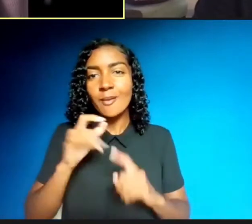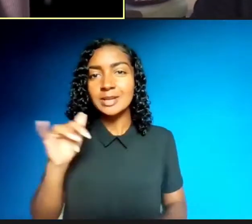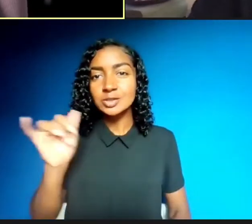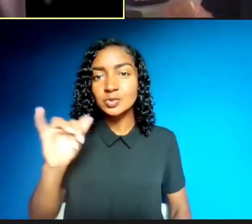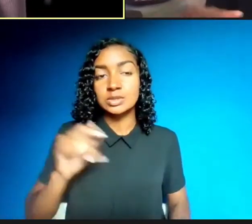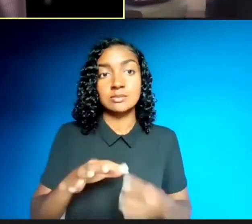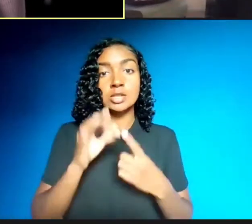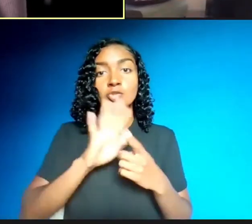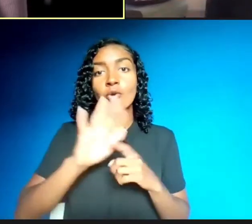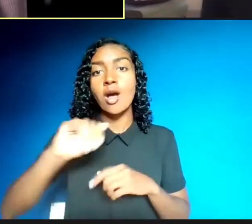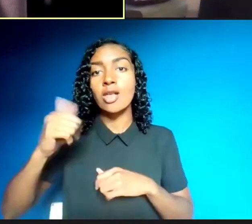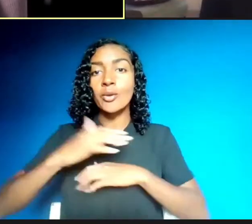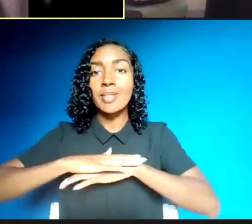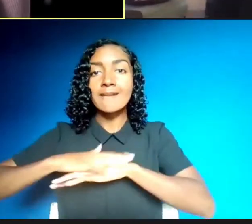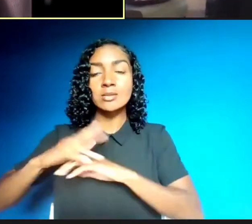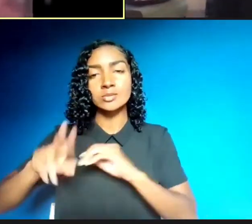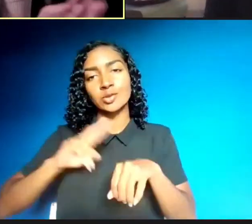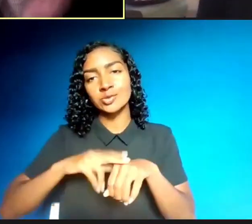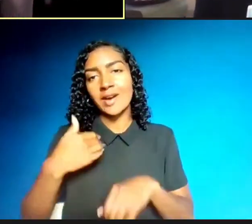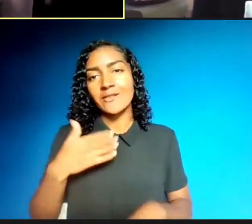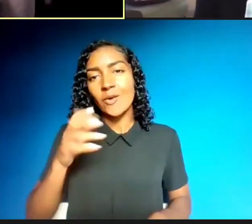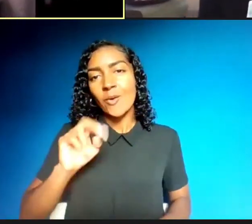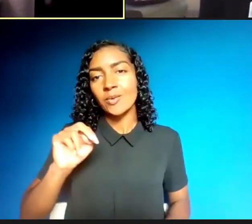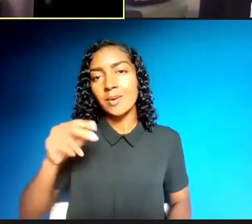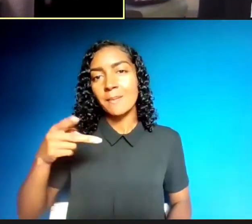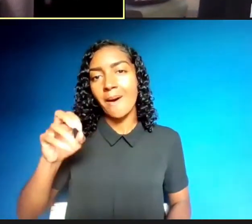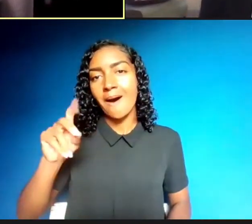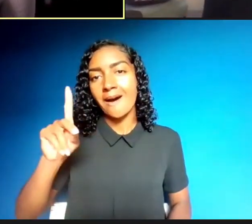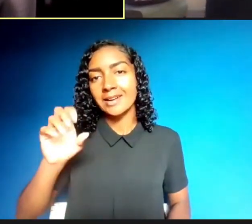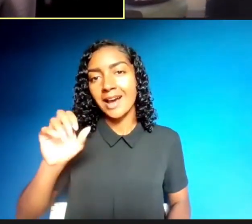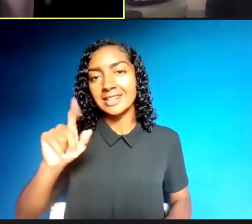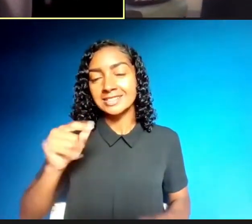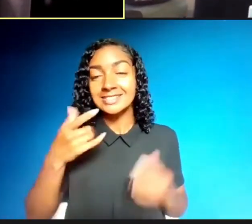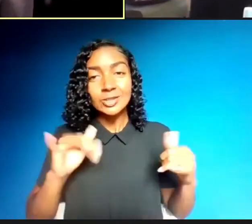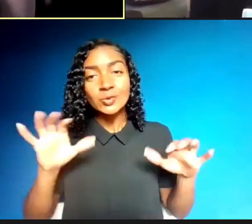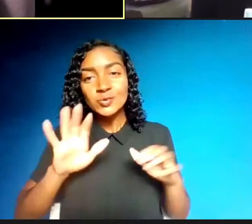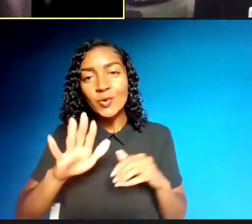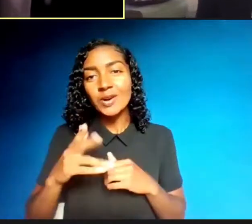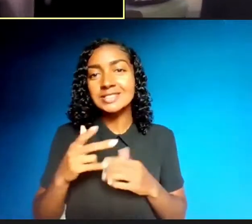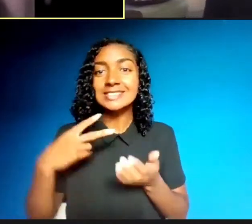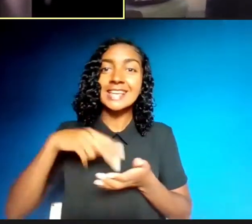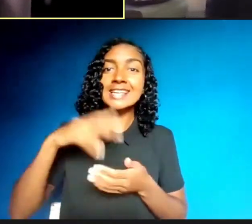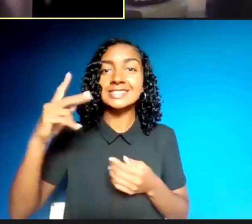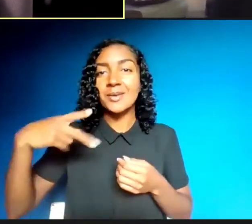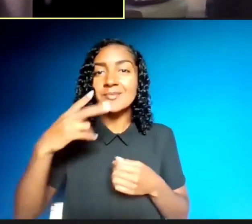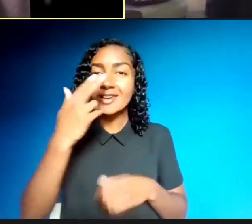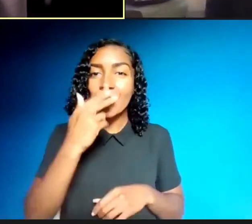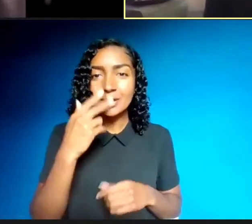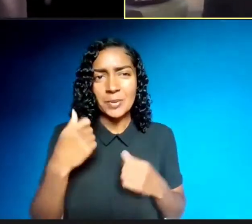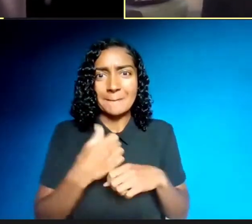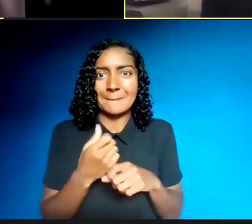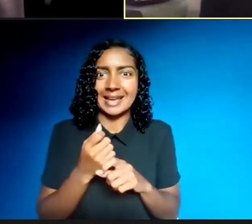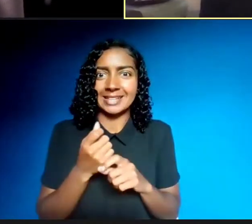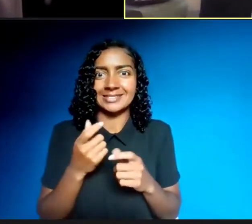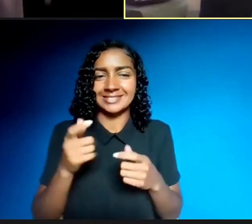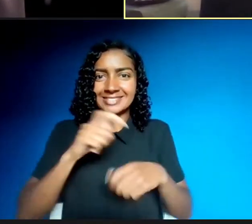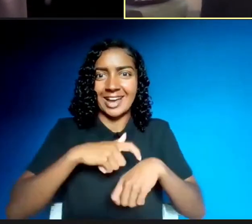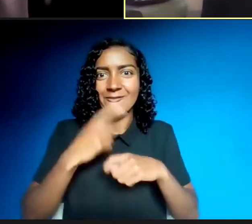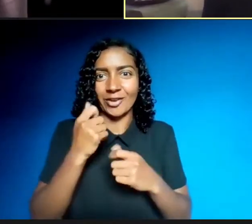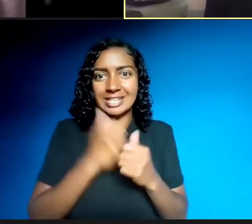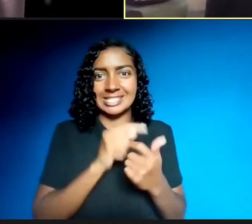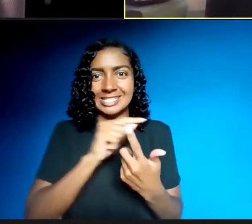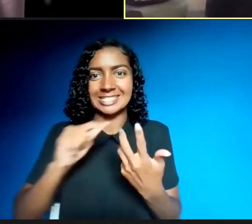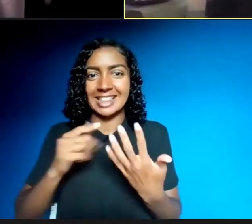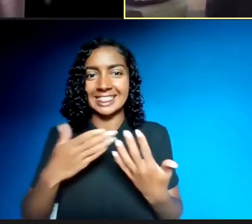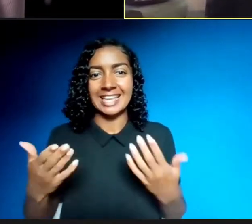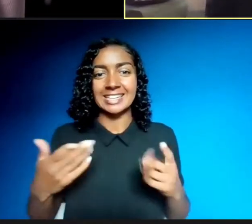that you have. Of course, you have your own podcast, and you still do your stand-up comedy. Like, you managed to find time to do all of that. No, but stand-up comedy is kind of a